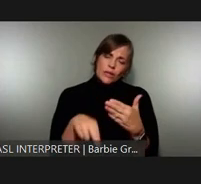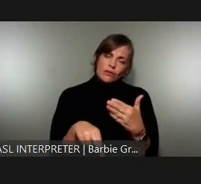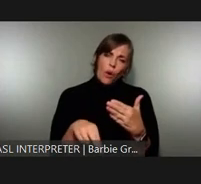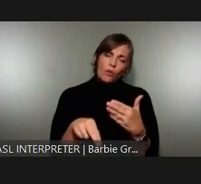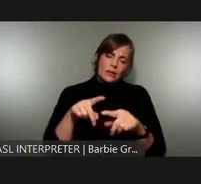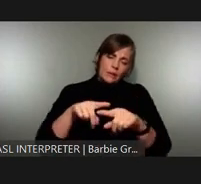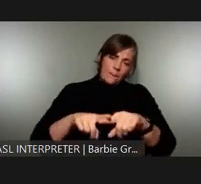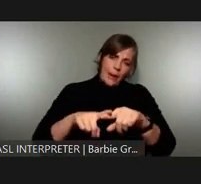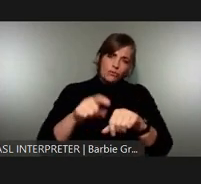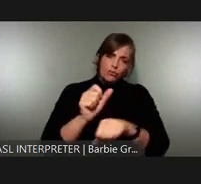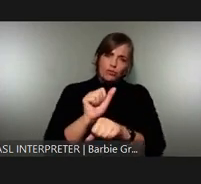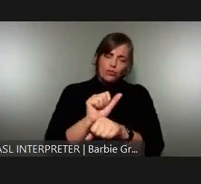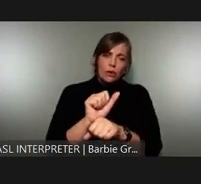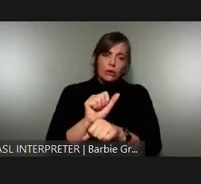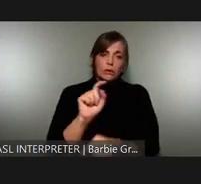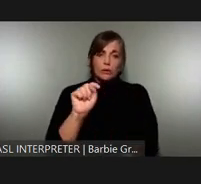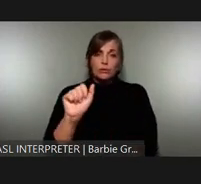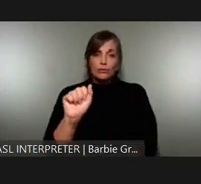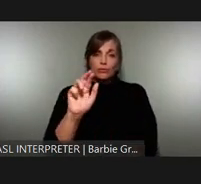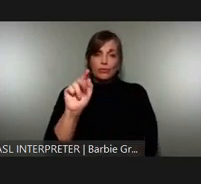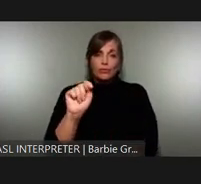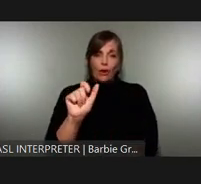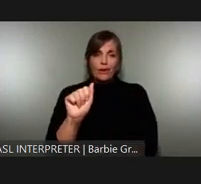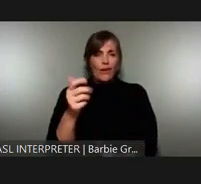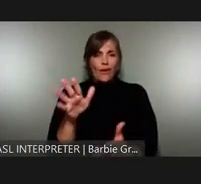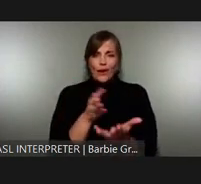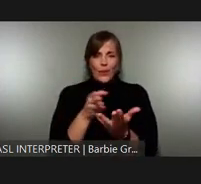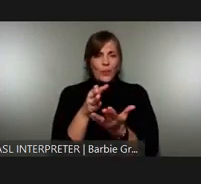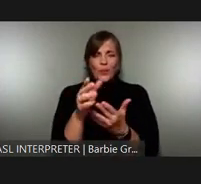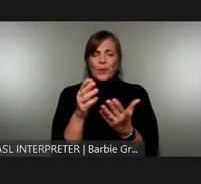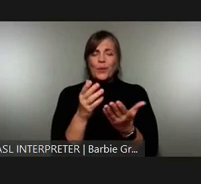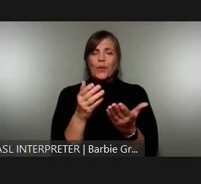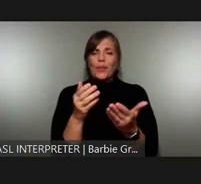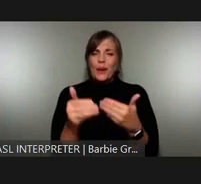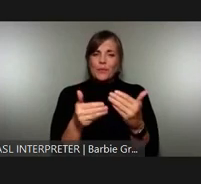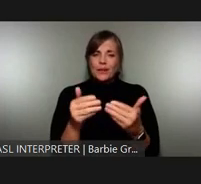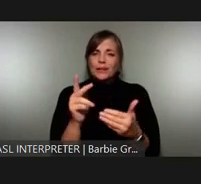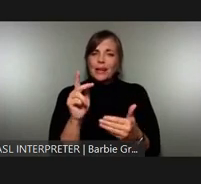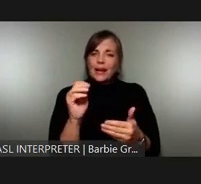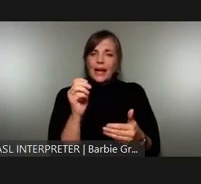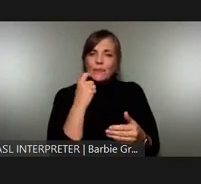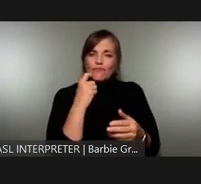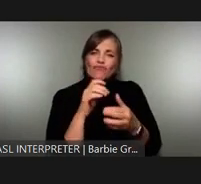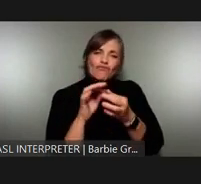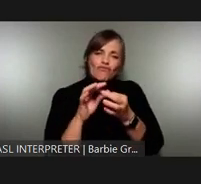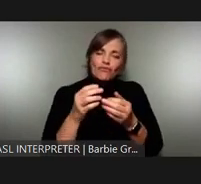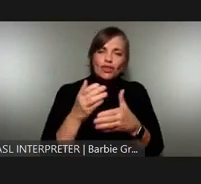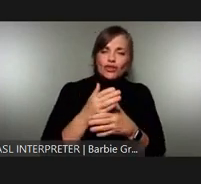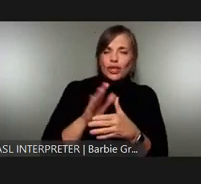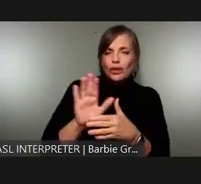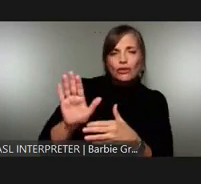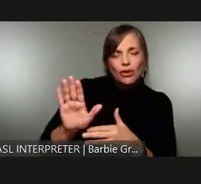TARTA has actually gone through that process. So Kim very kindly was sharing the strategic work that she